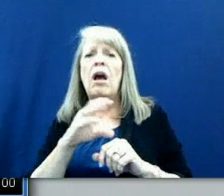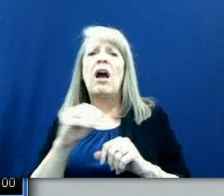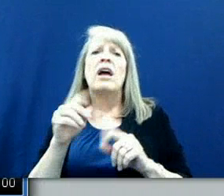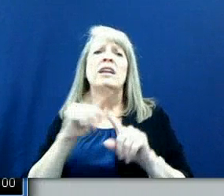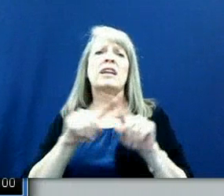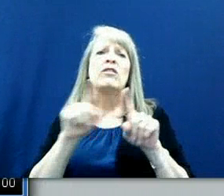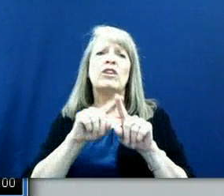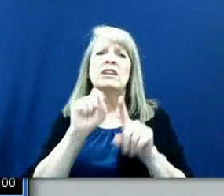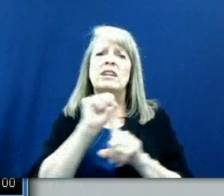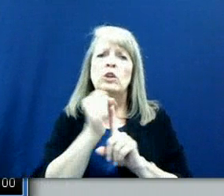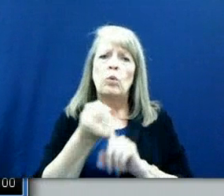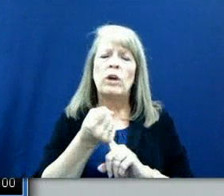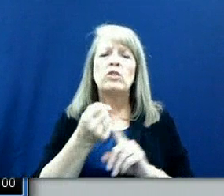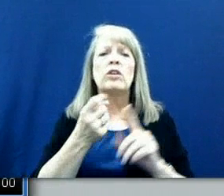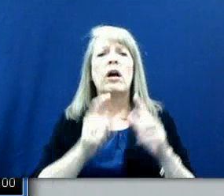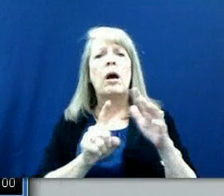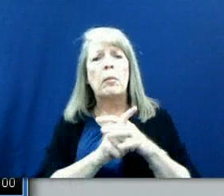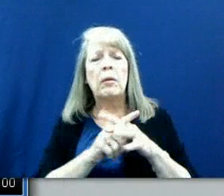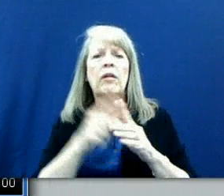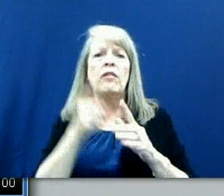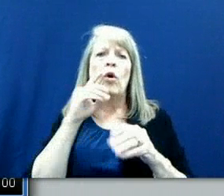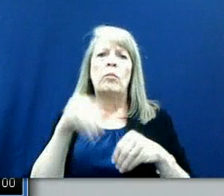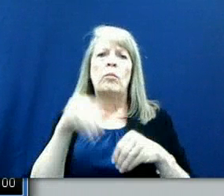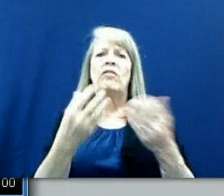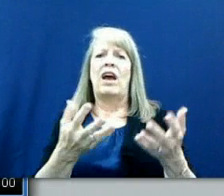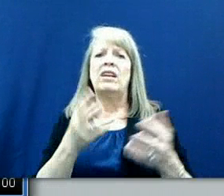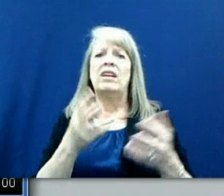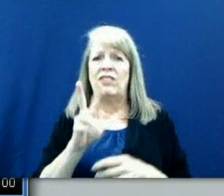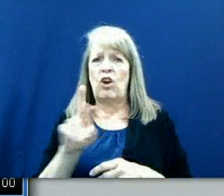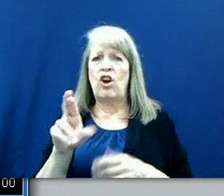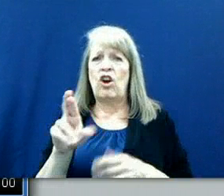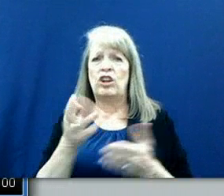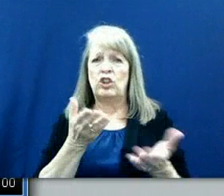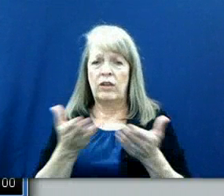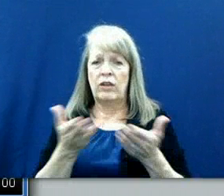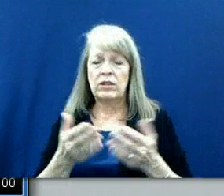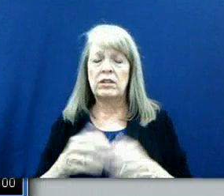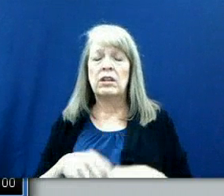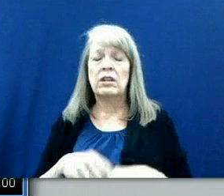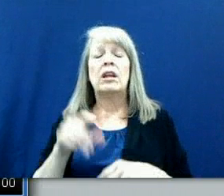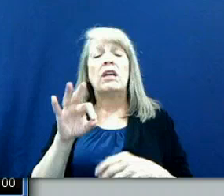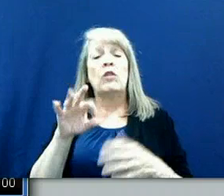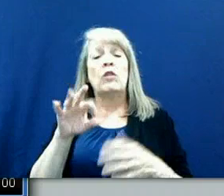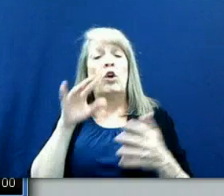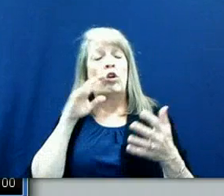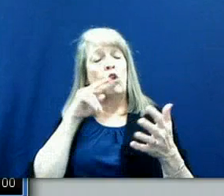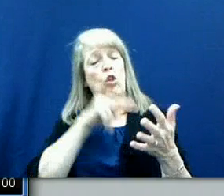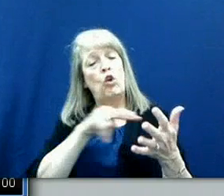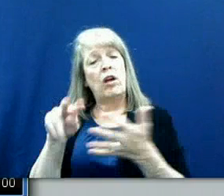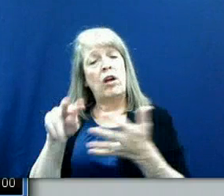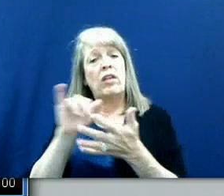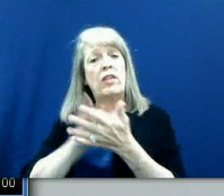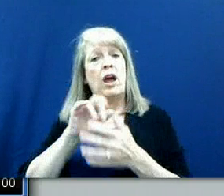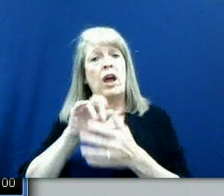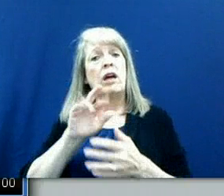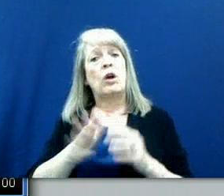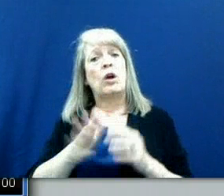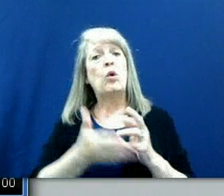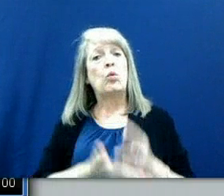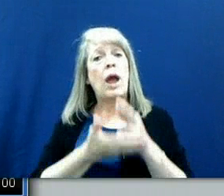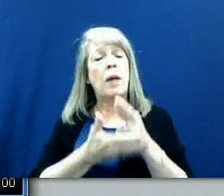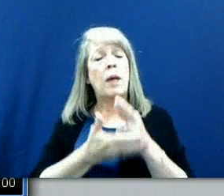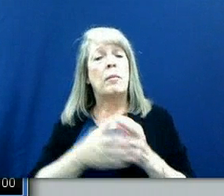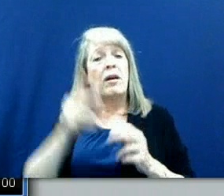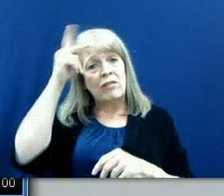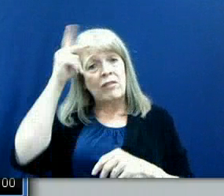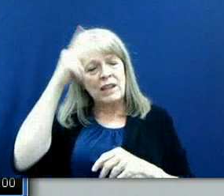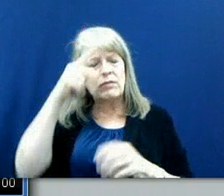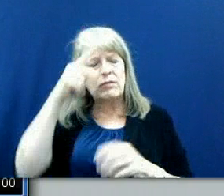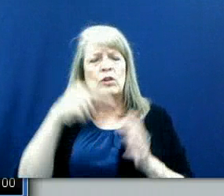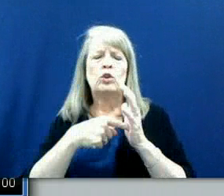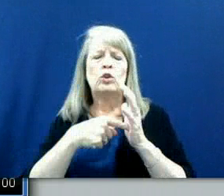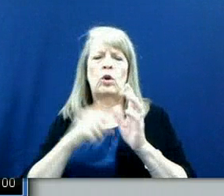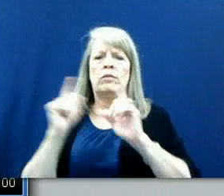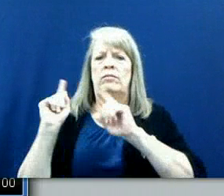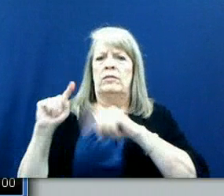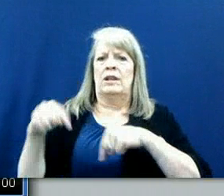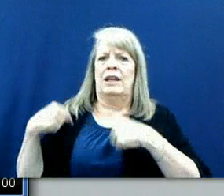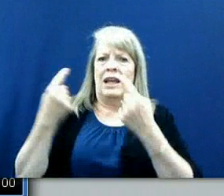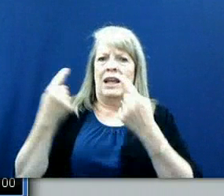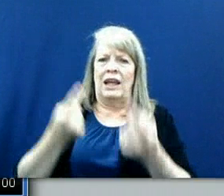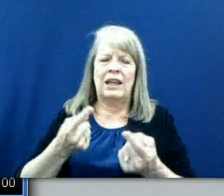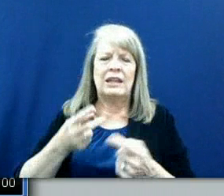rehabilitation service delivery. A study of rehabilitation philosophy over the years reveals a long history of belief